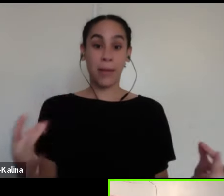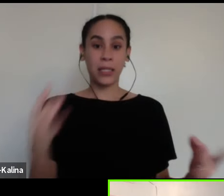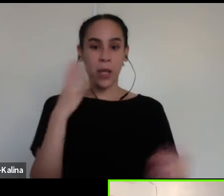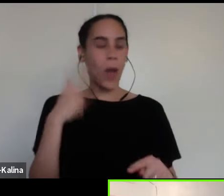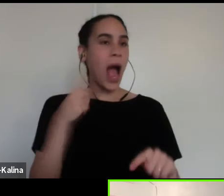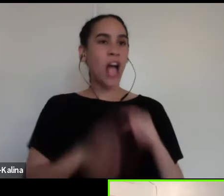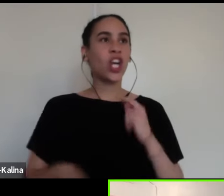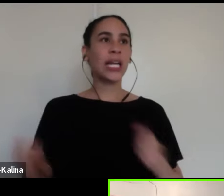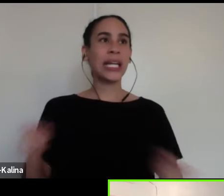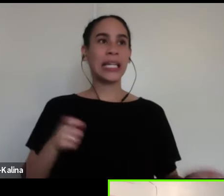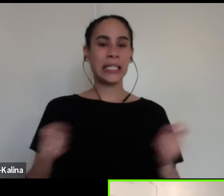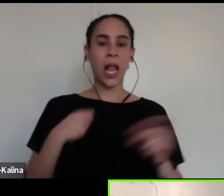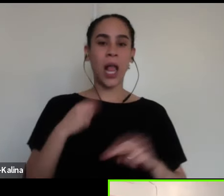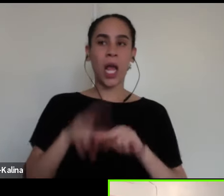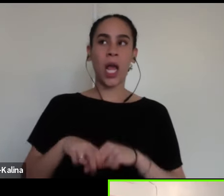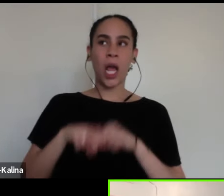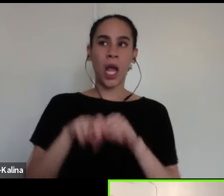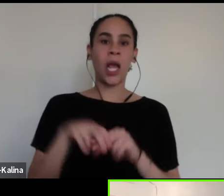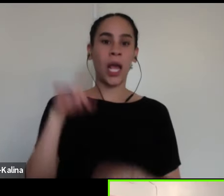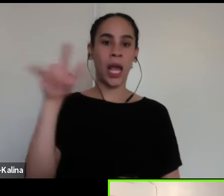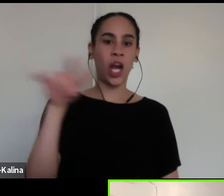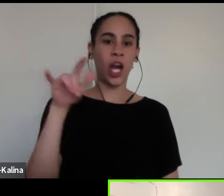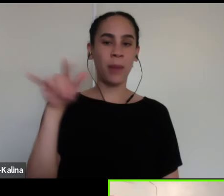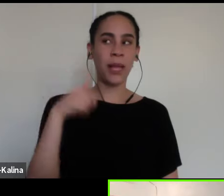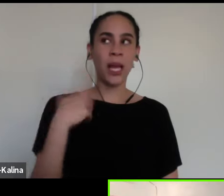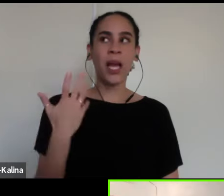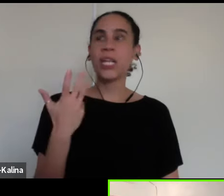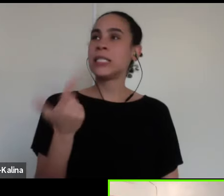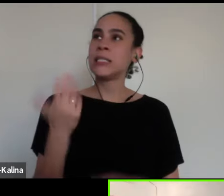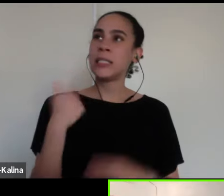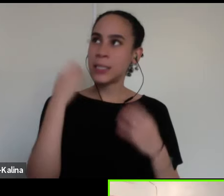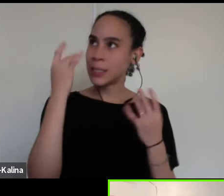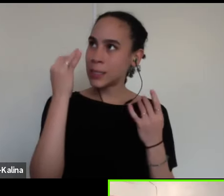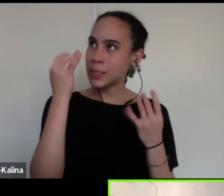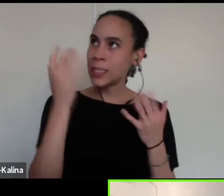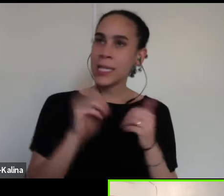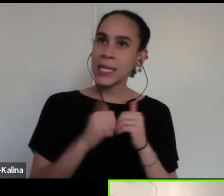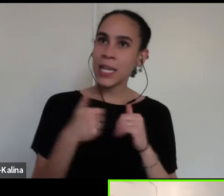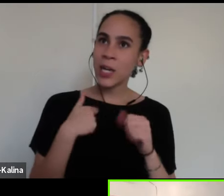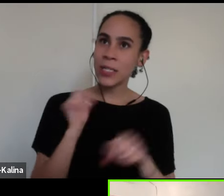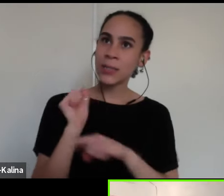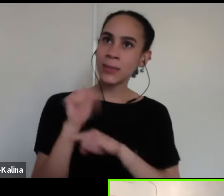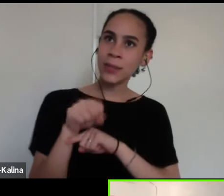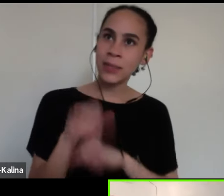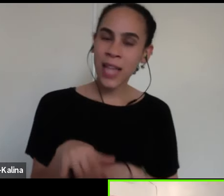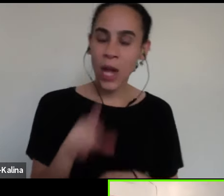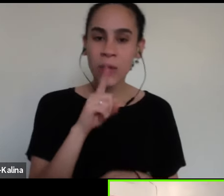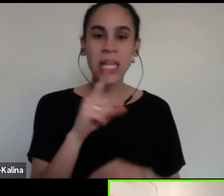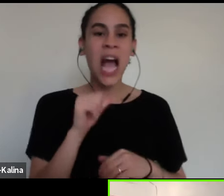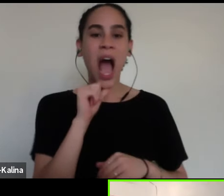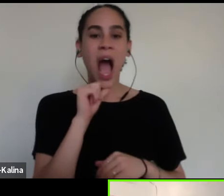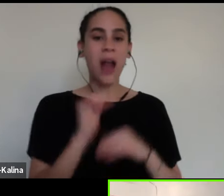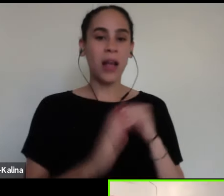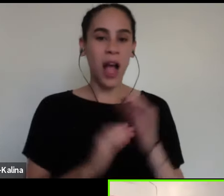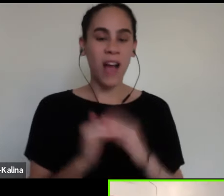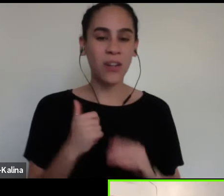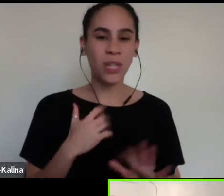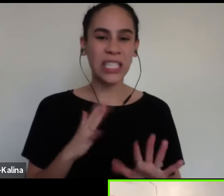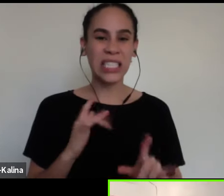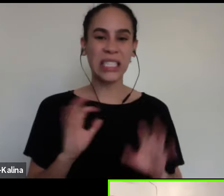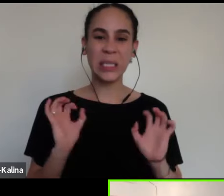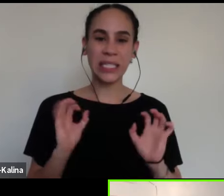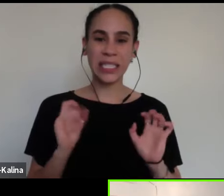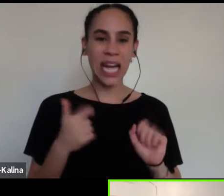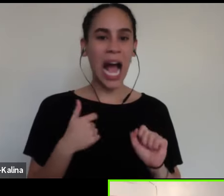still on airplanes. And I thought to myself, like, there has to be, and I would like, it was so uncomfortable coming out of my skin that I started to like really dislike